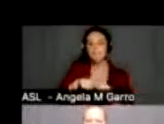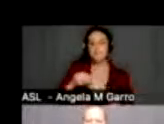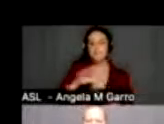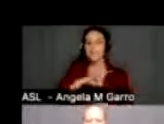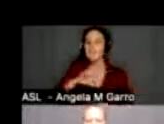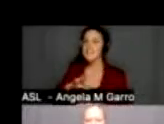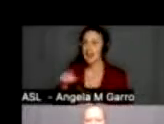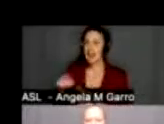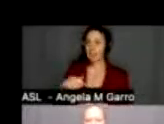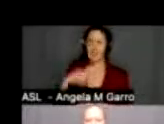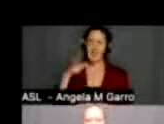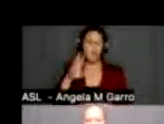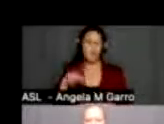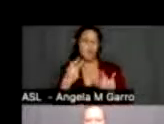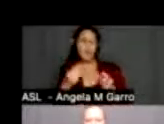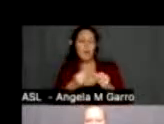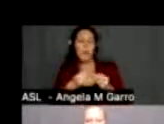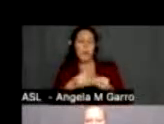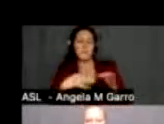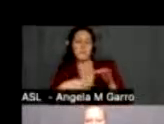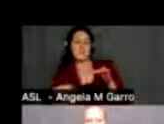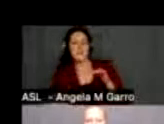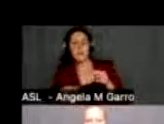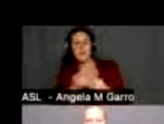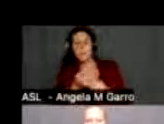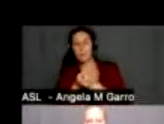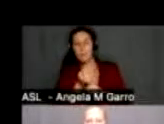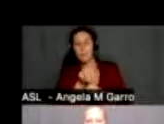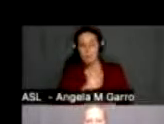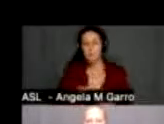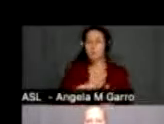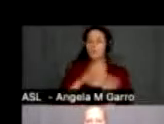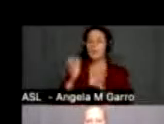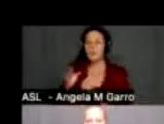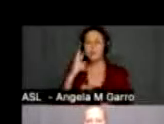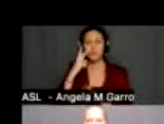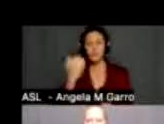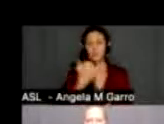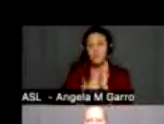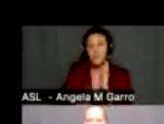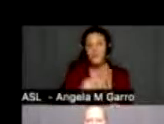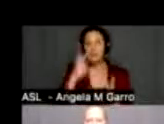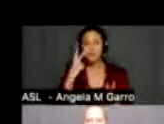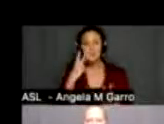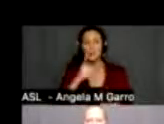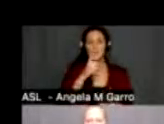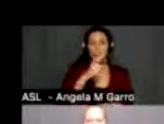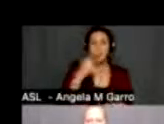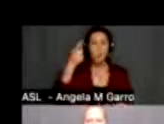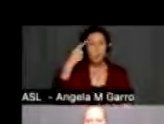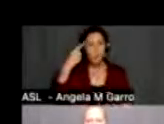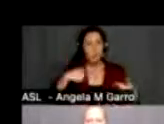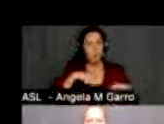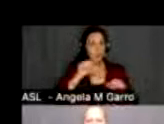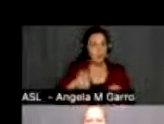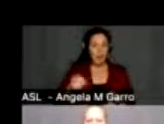I'll provide a little more detail on that in a second. Then as we look at the list and we see who we think we can bring